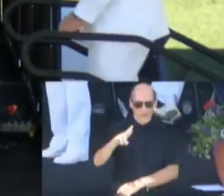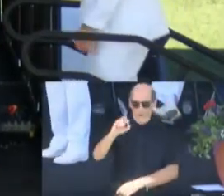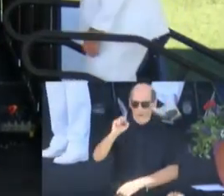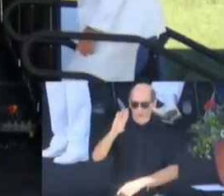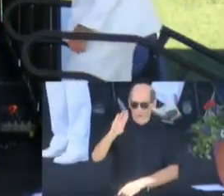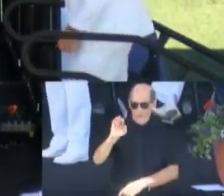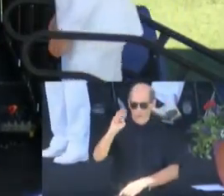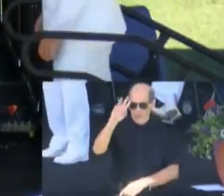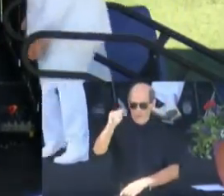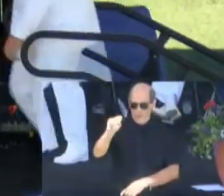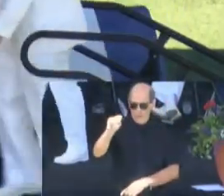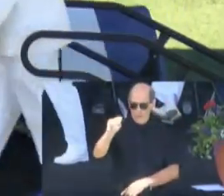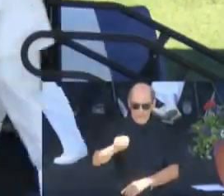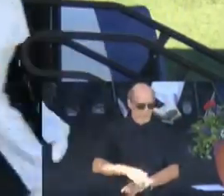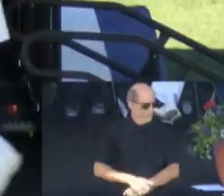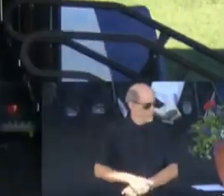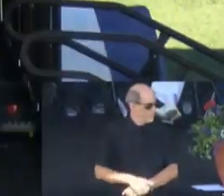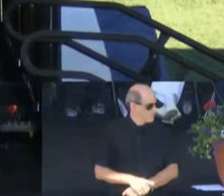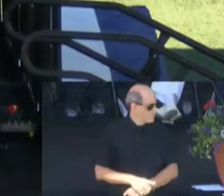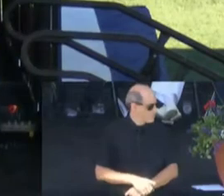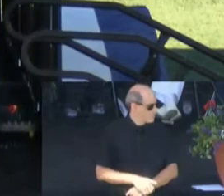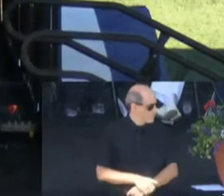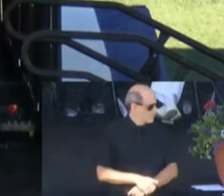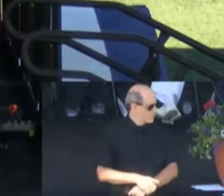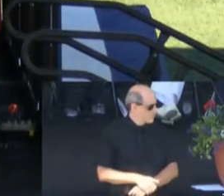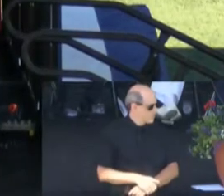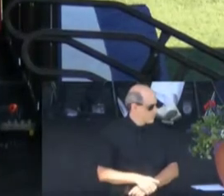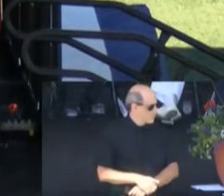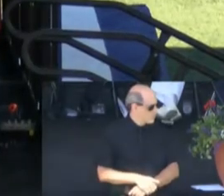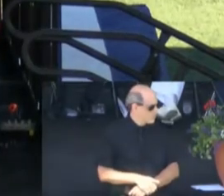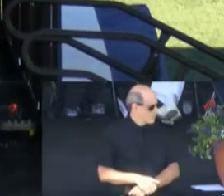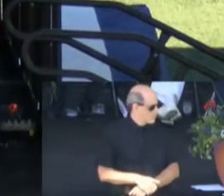Robert Dean Hayward III.